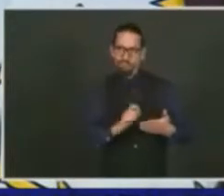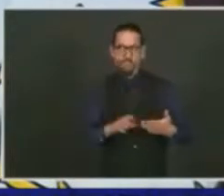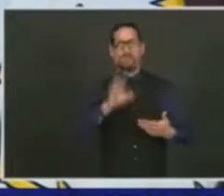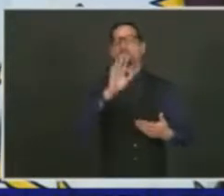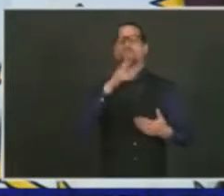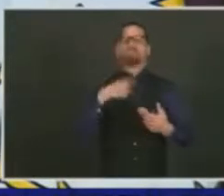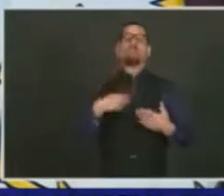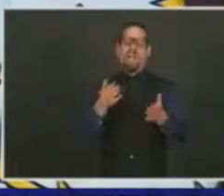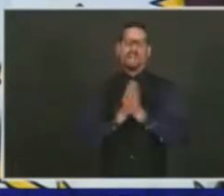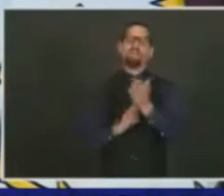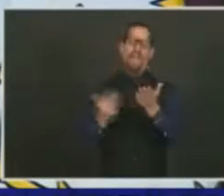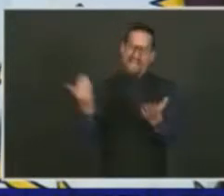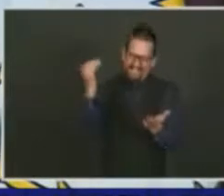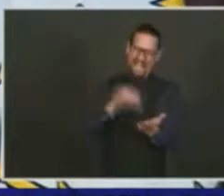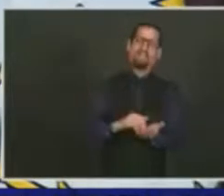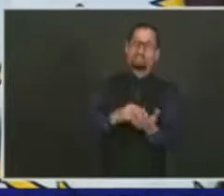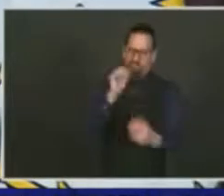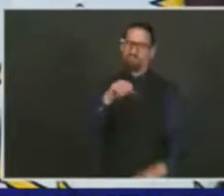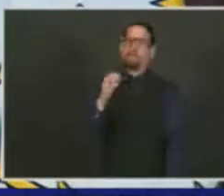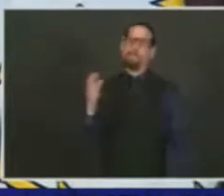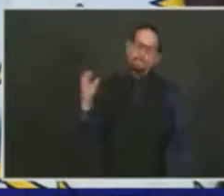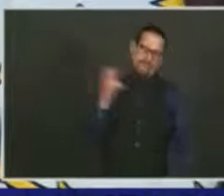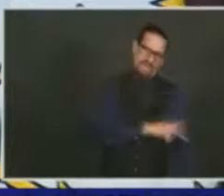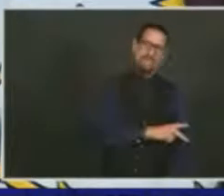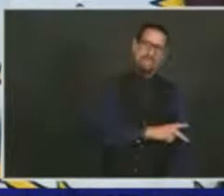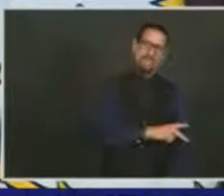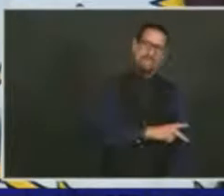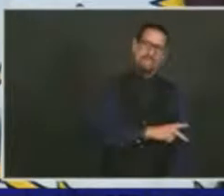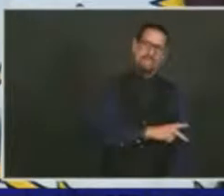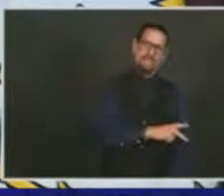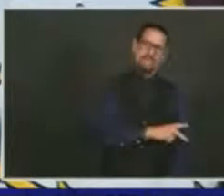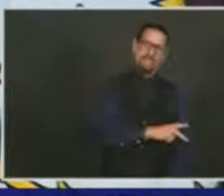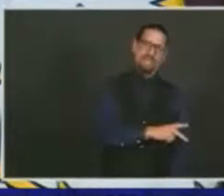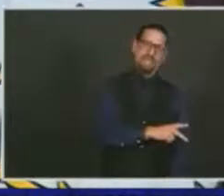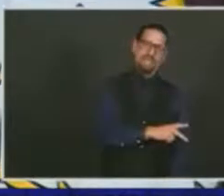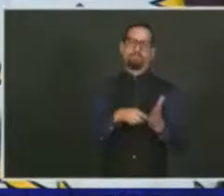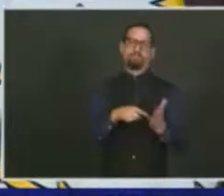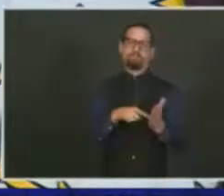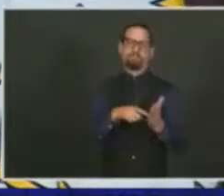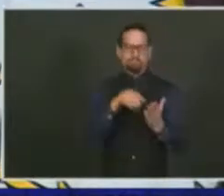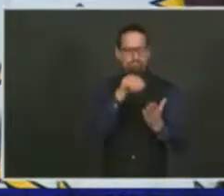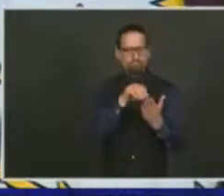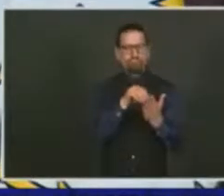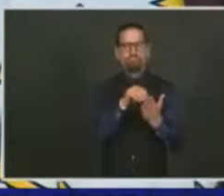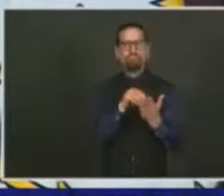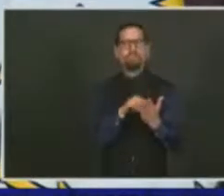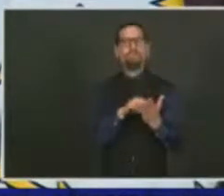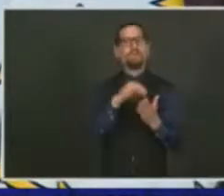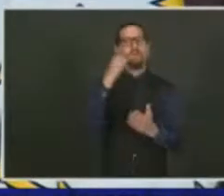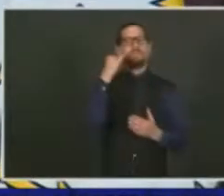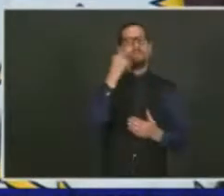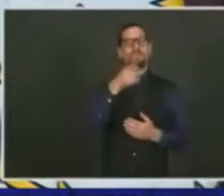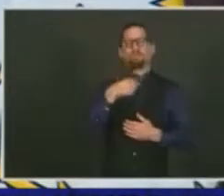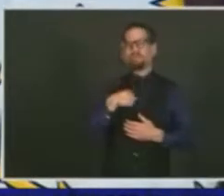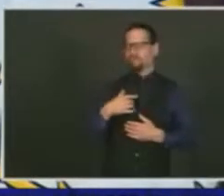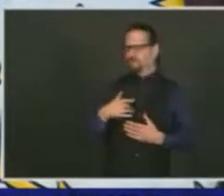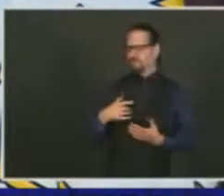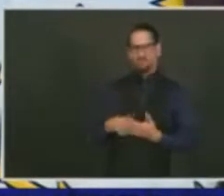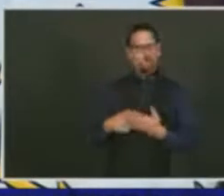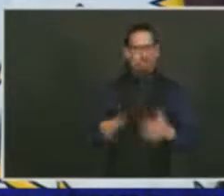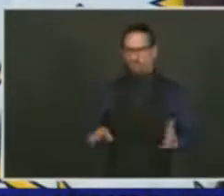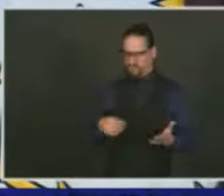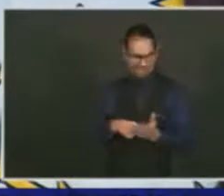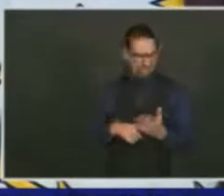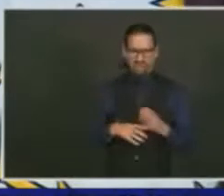people you were with and confronting how long that list is. If you don't feel like doing that, download the